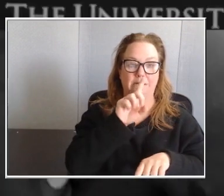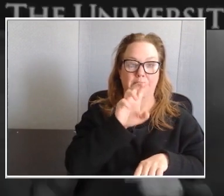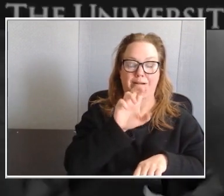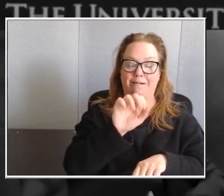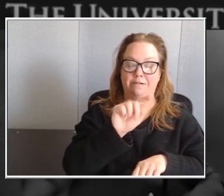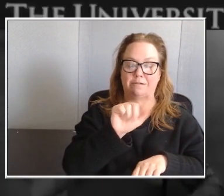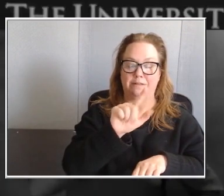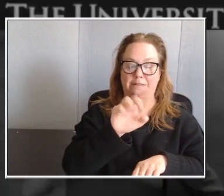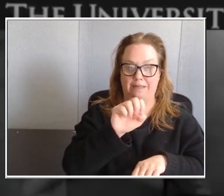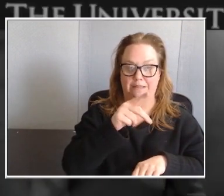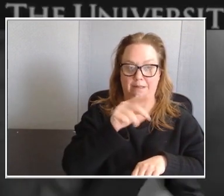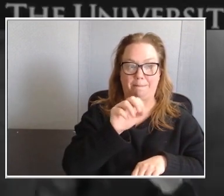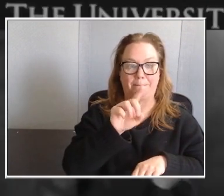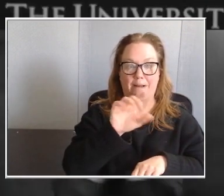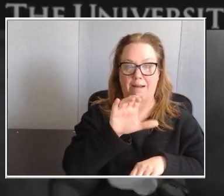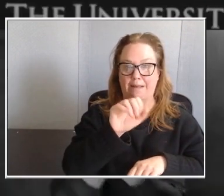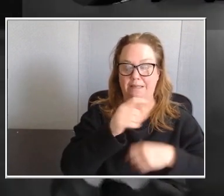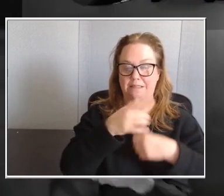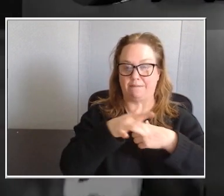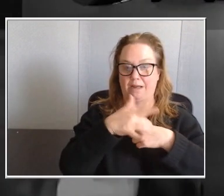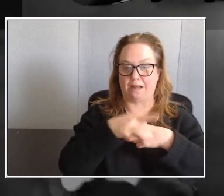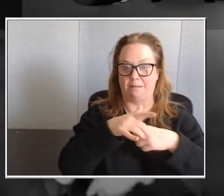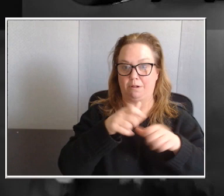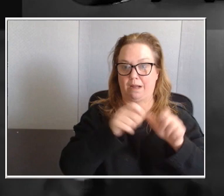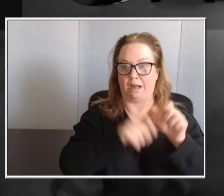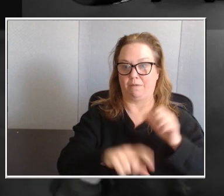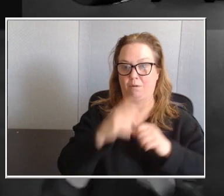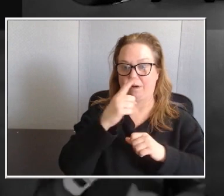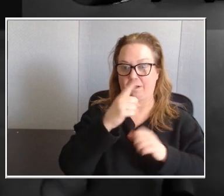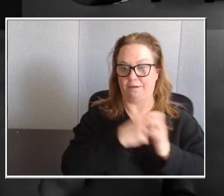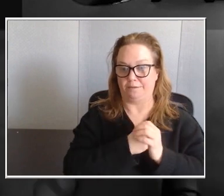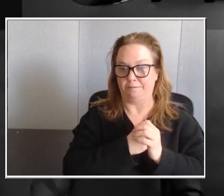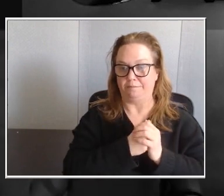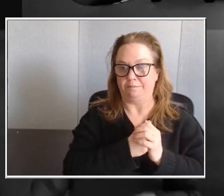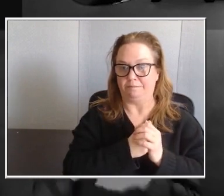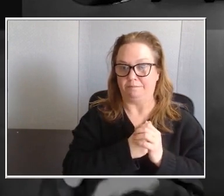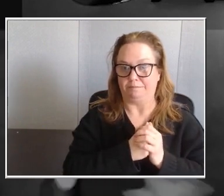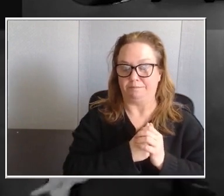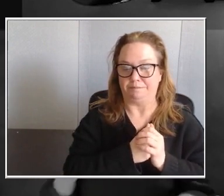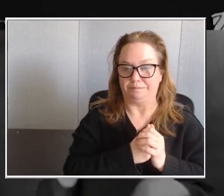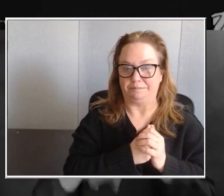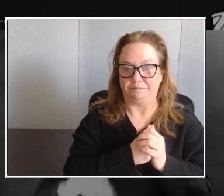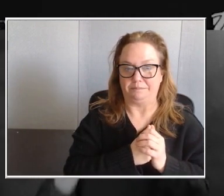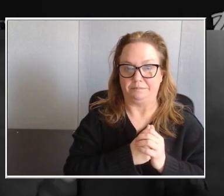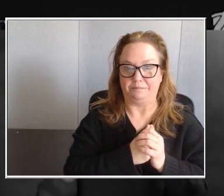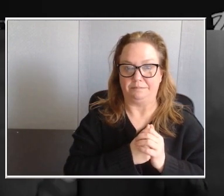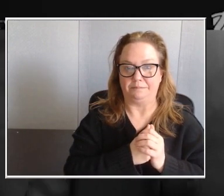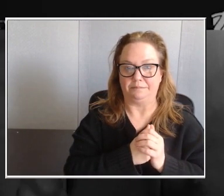podcast. Now, everywhere podcasts are available.